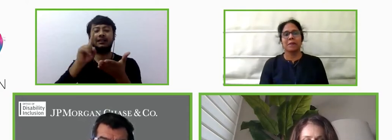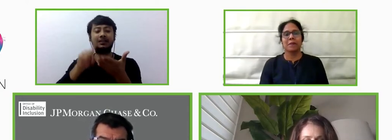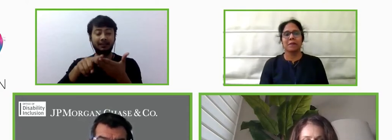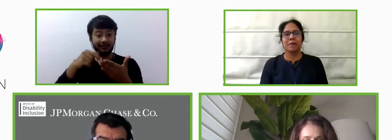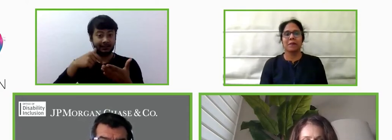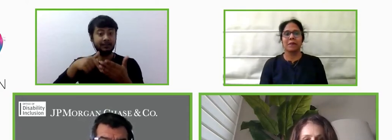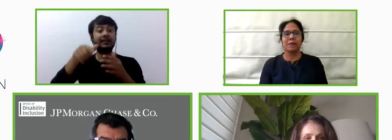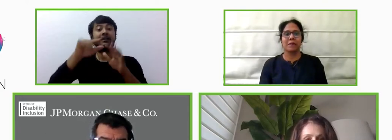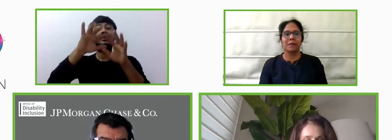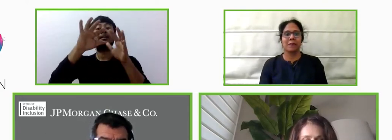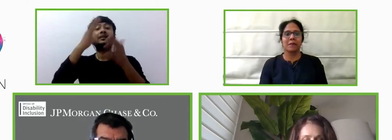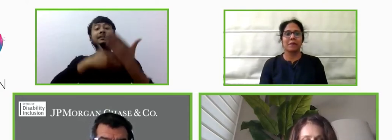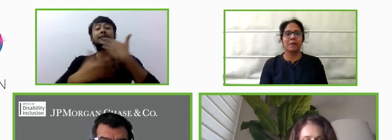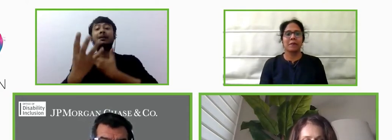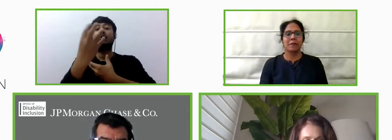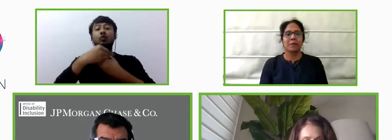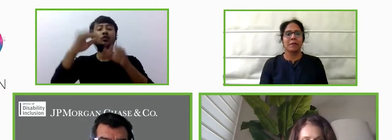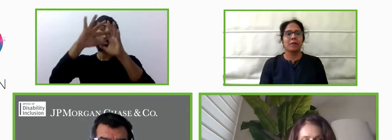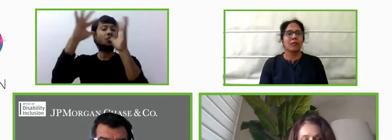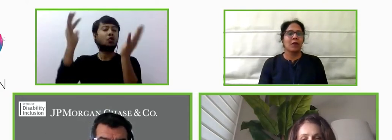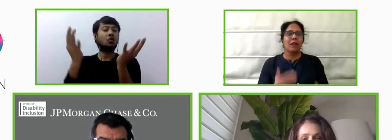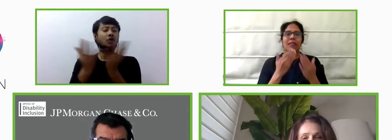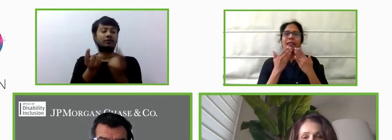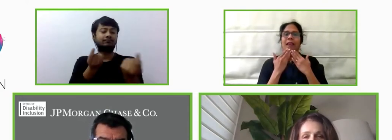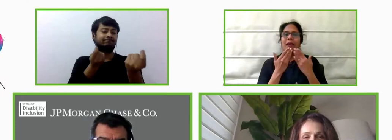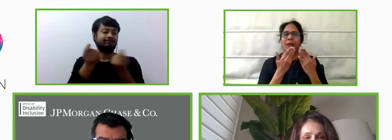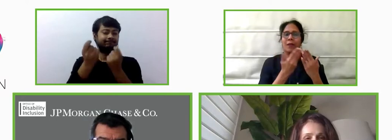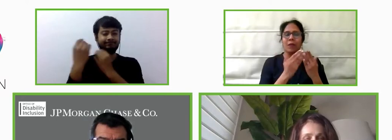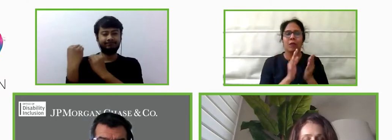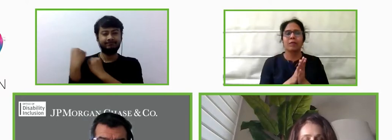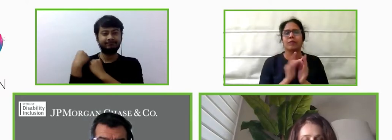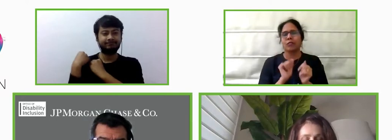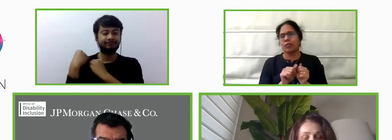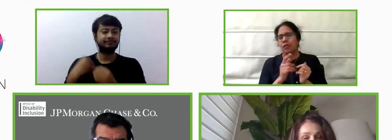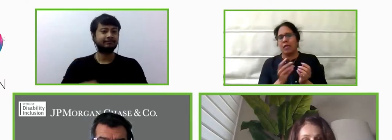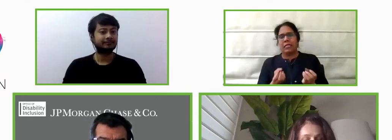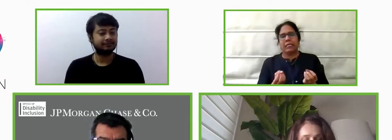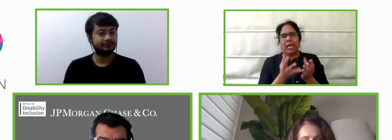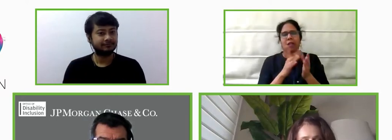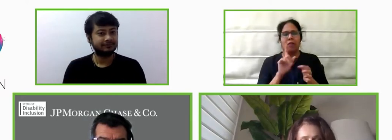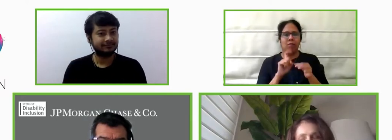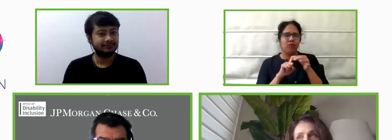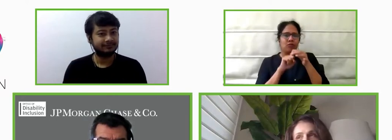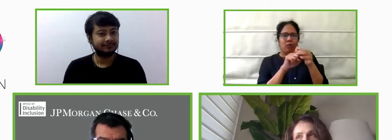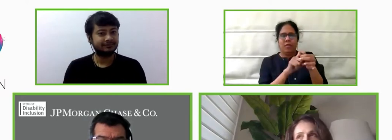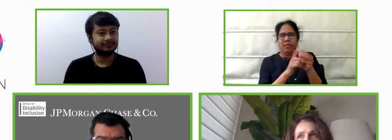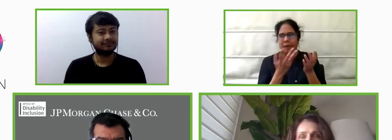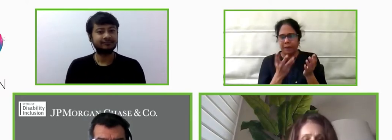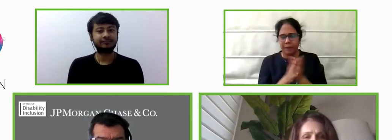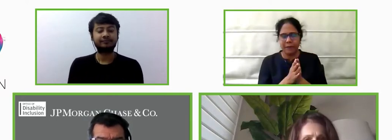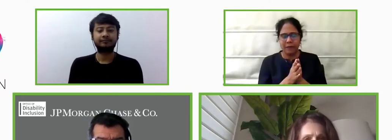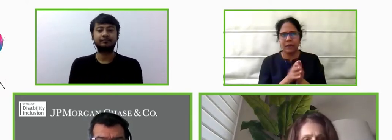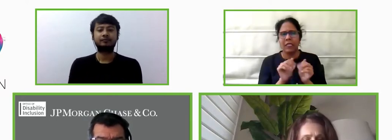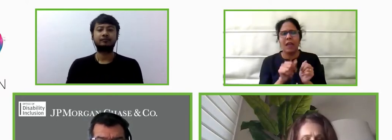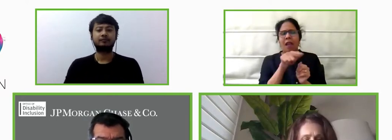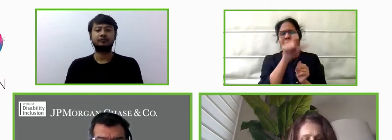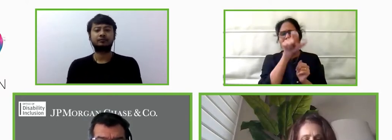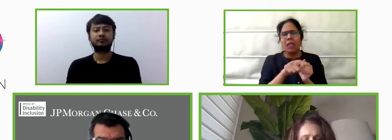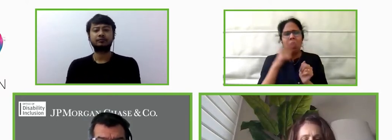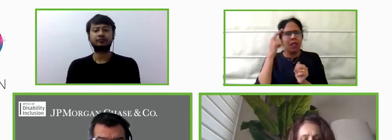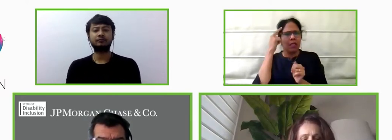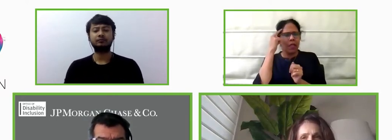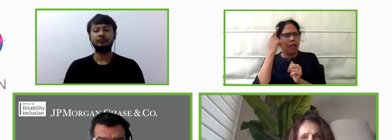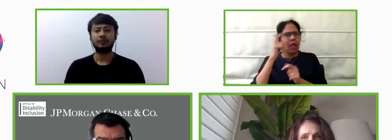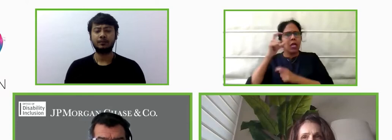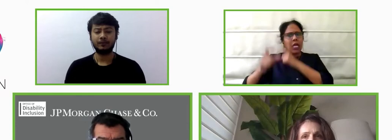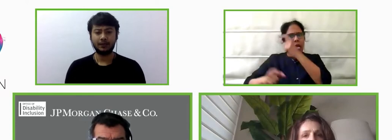worldwide. Thank you. So I'd like to start off, Jim, by asking you a question. How do you think